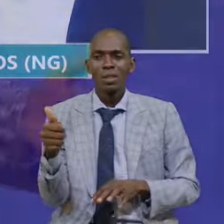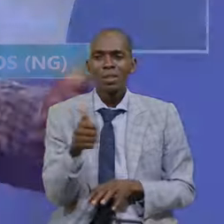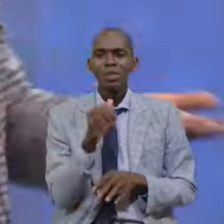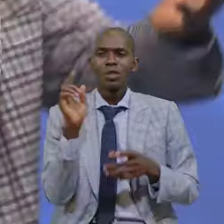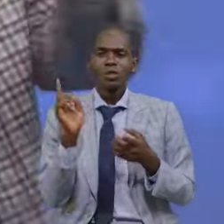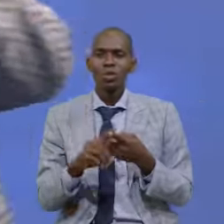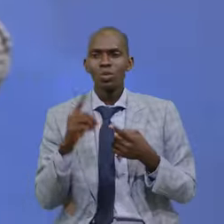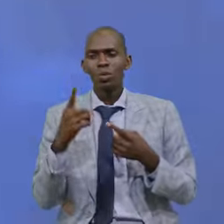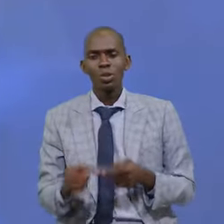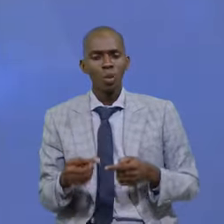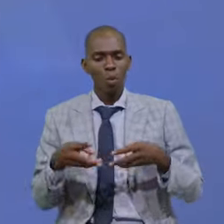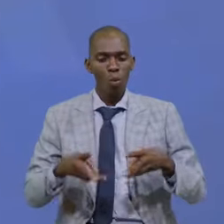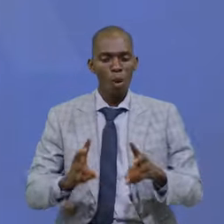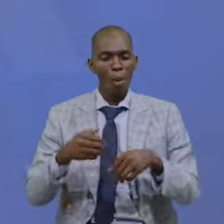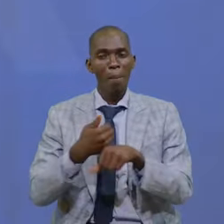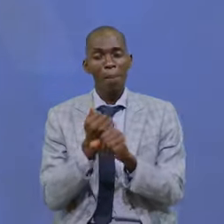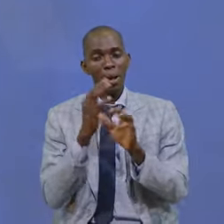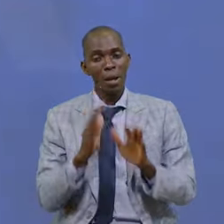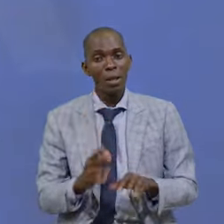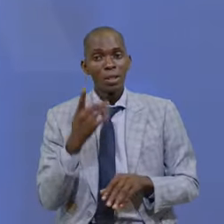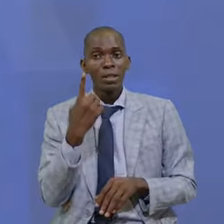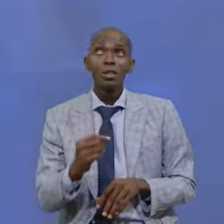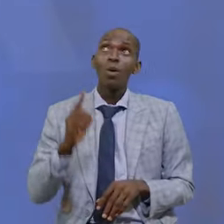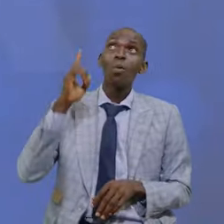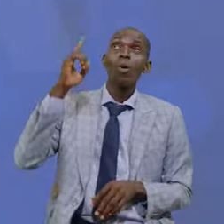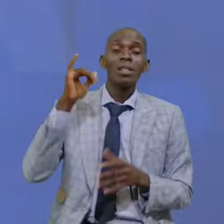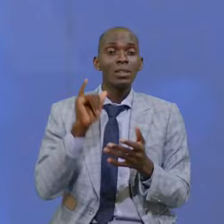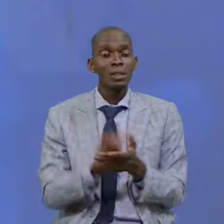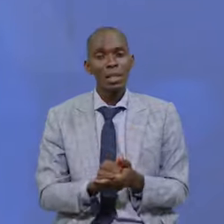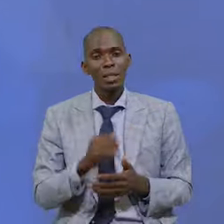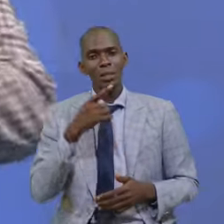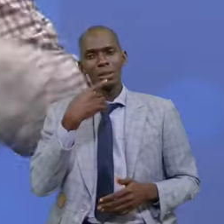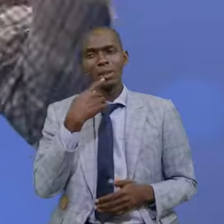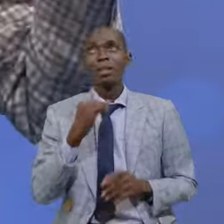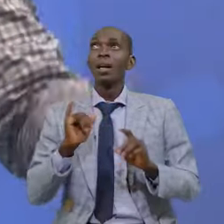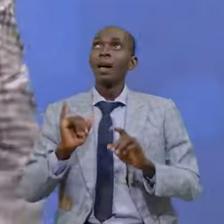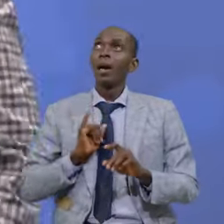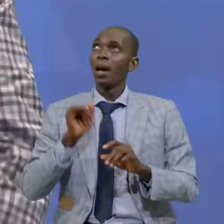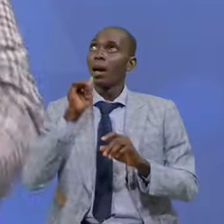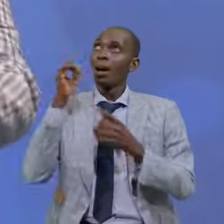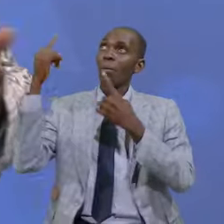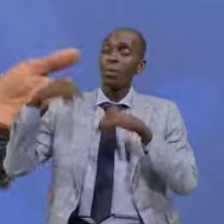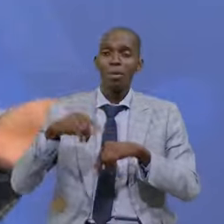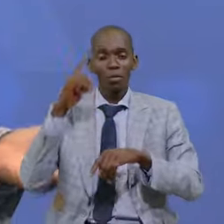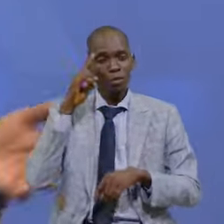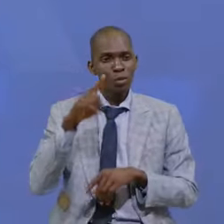way maker, the one that says, "I am come for you." He came from heaven to